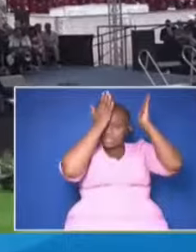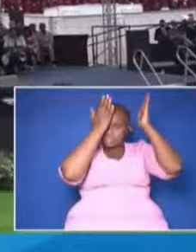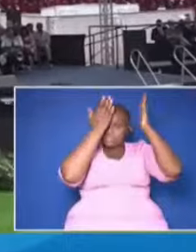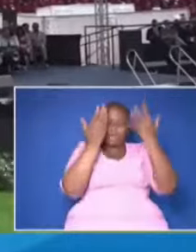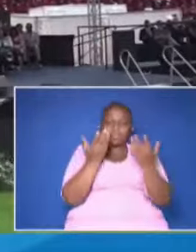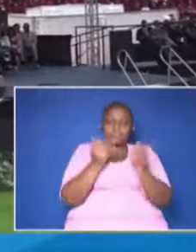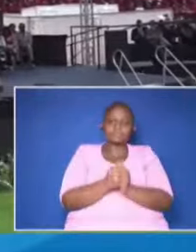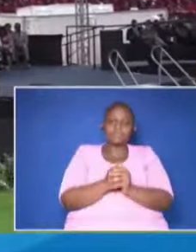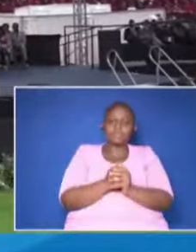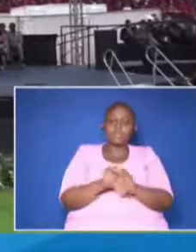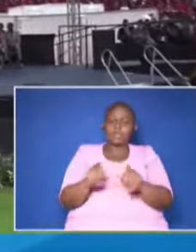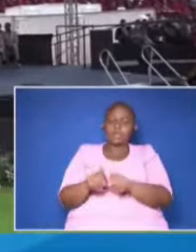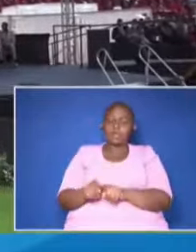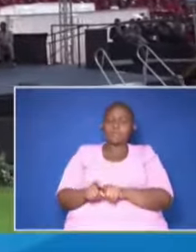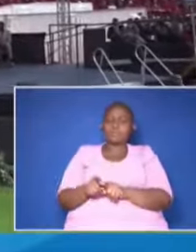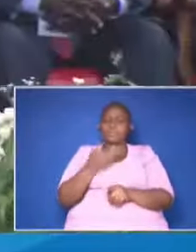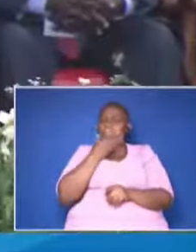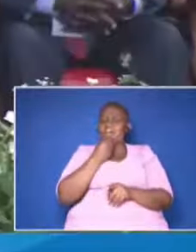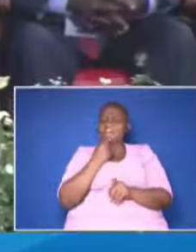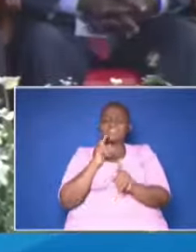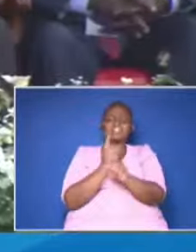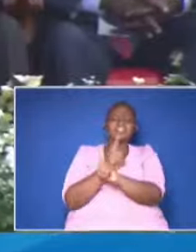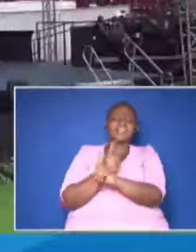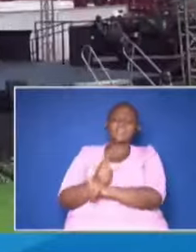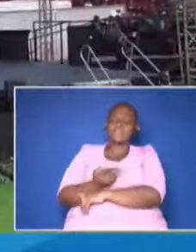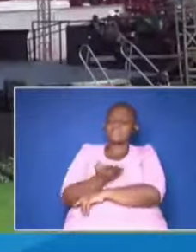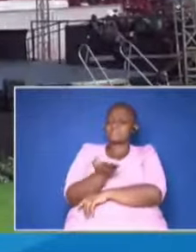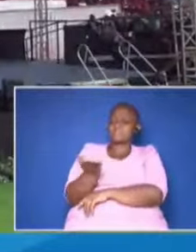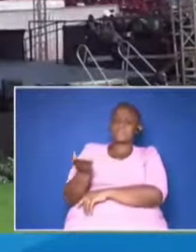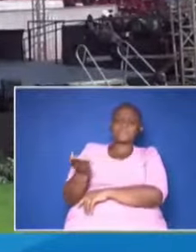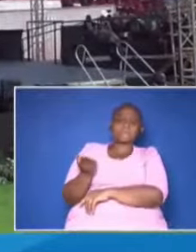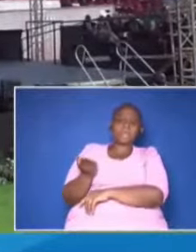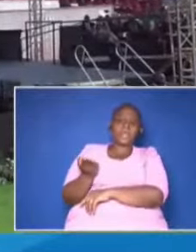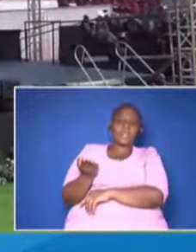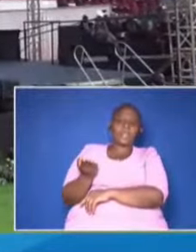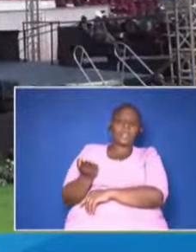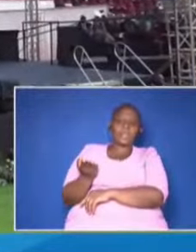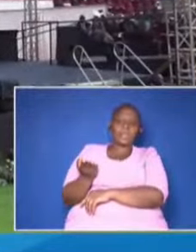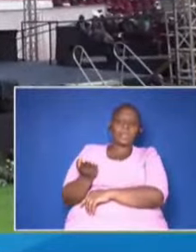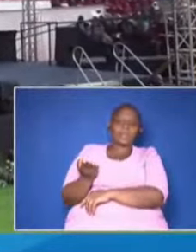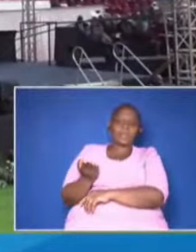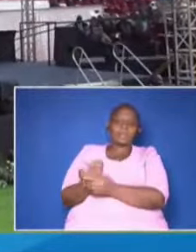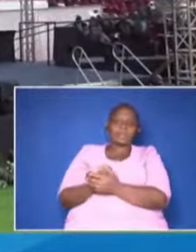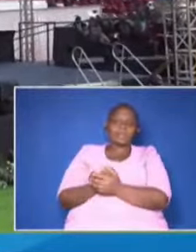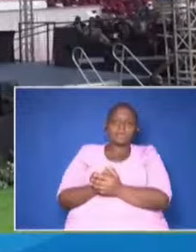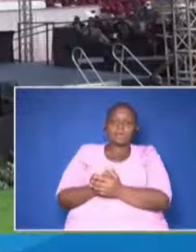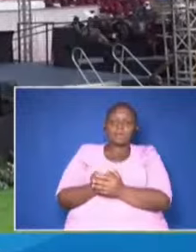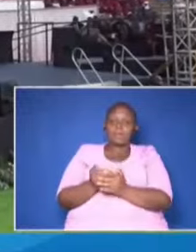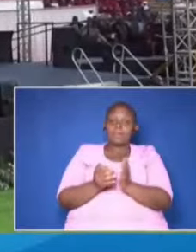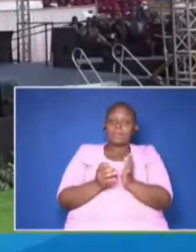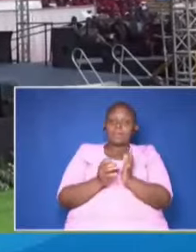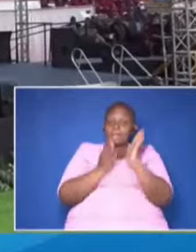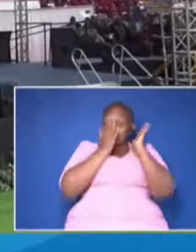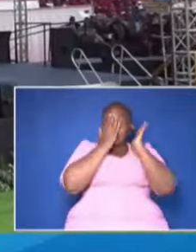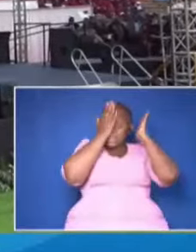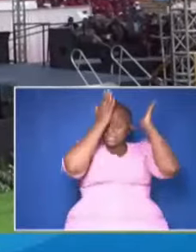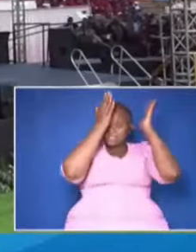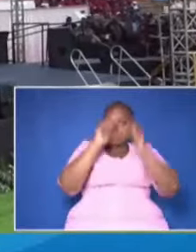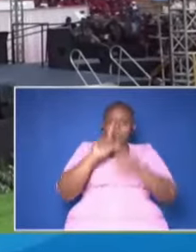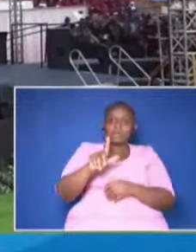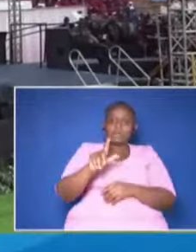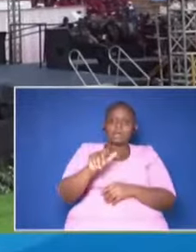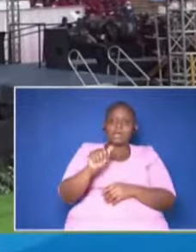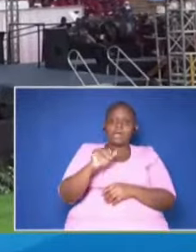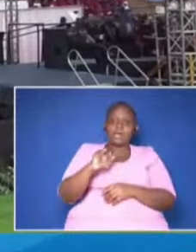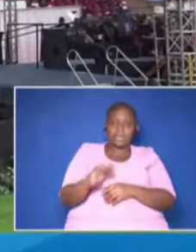there fathers of the faith that are here with us was here with us yesterday I don't know whether he is with